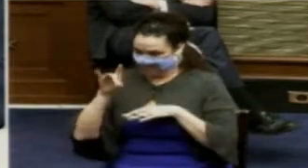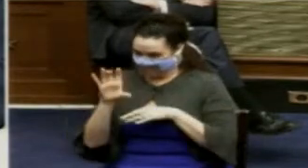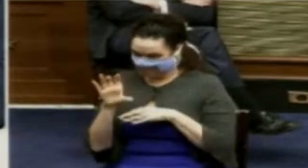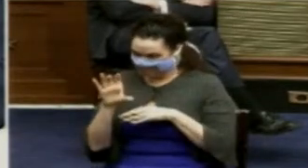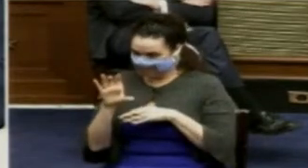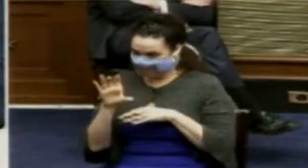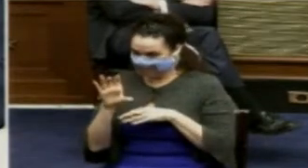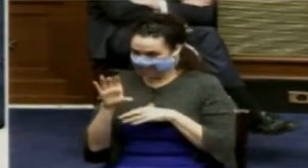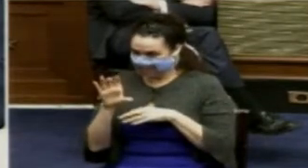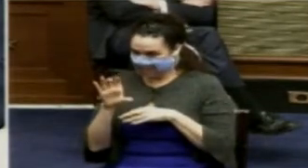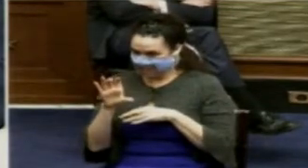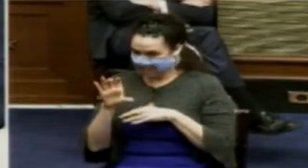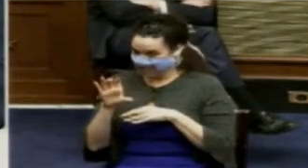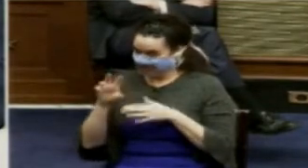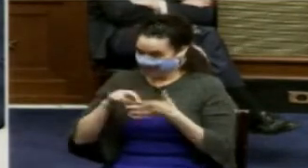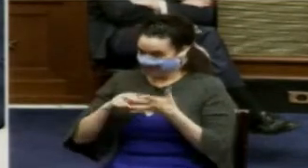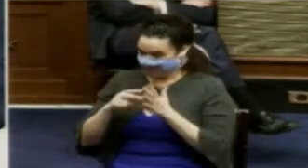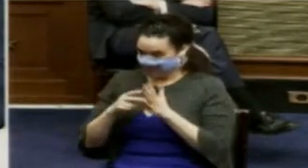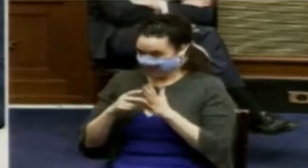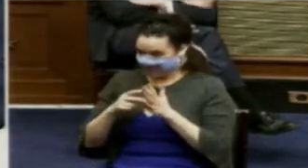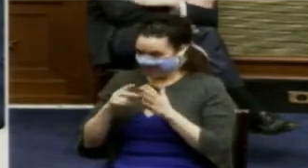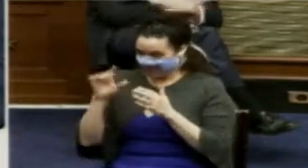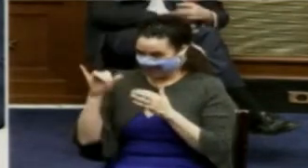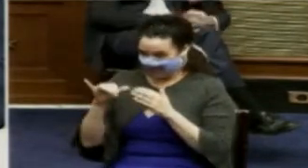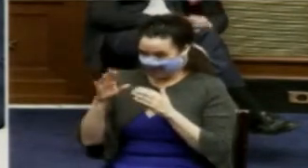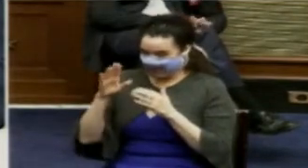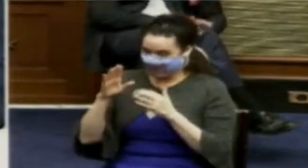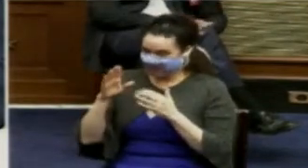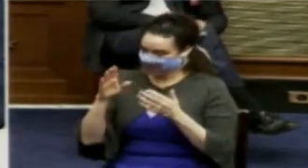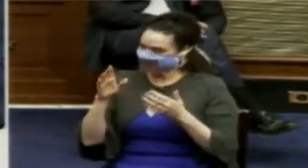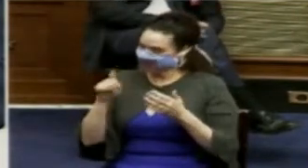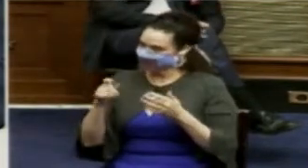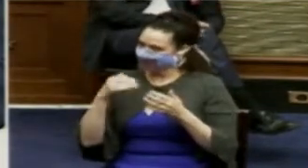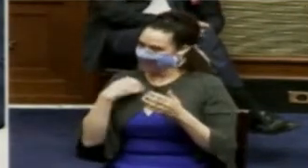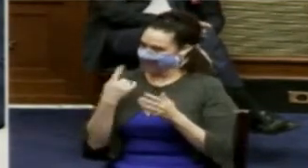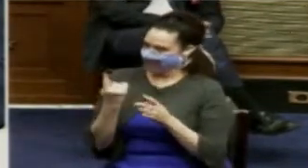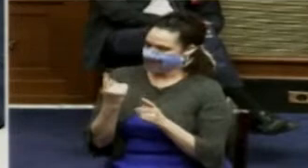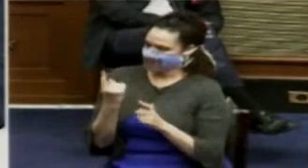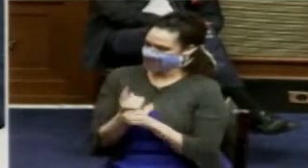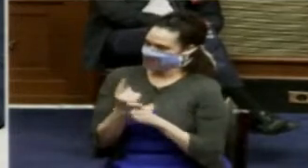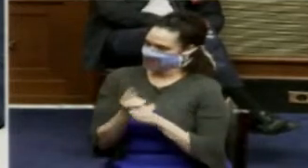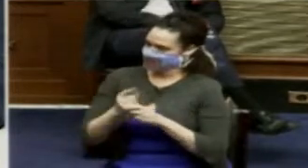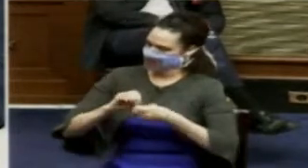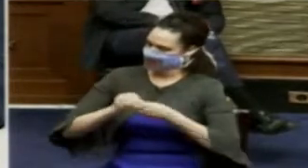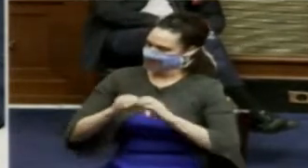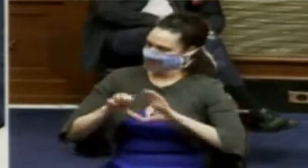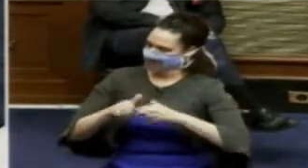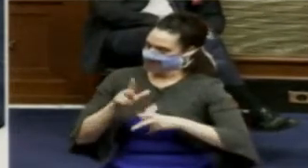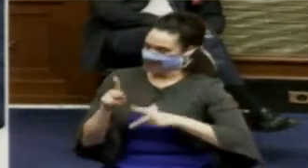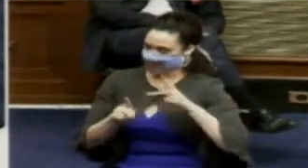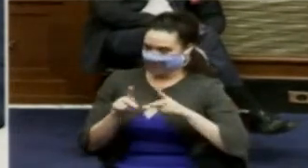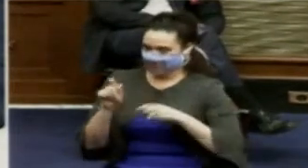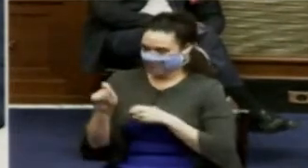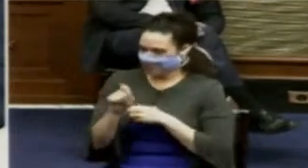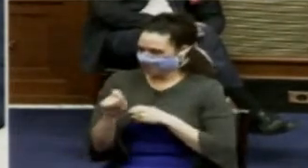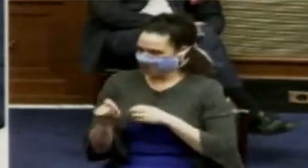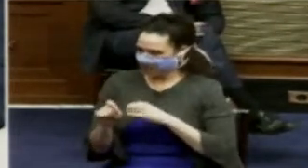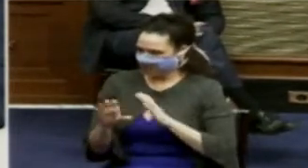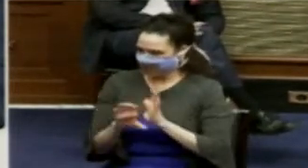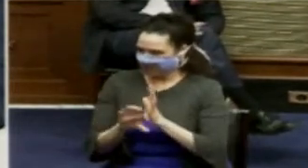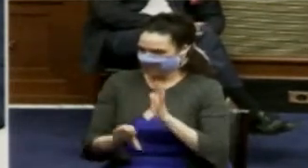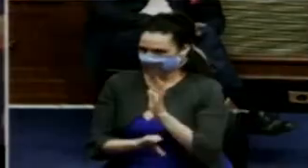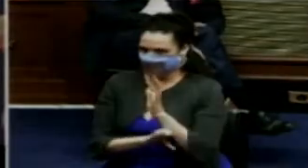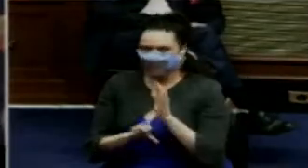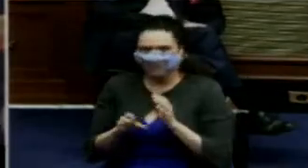States, having a substantial area and population, so that a constitutional amendment repealing I'm going to interrupt you